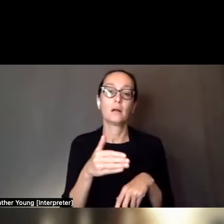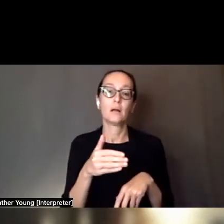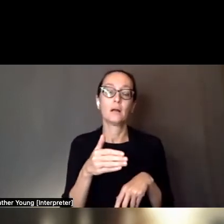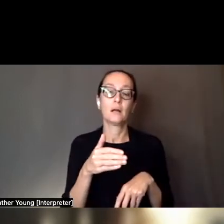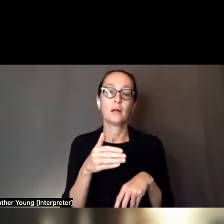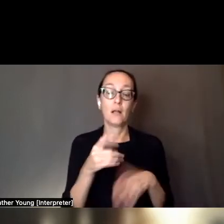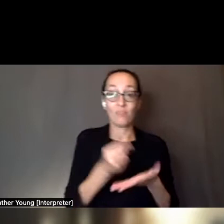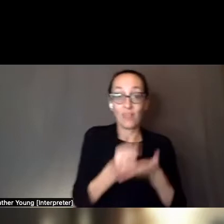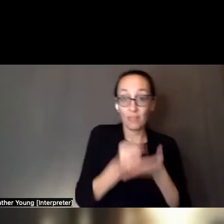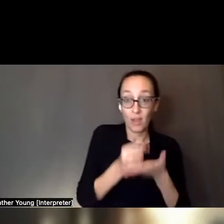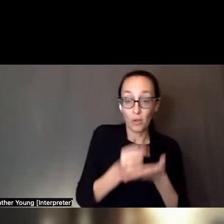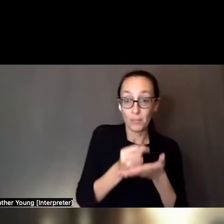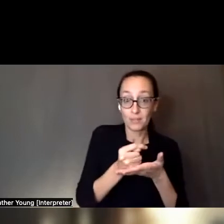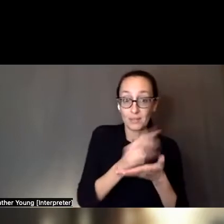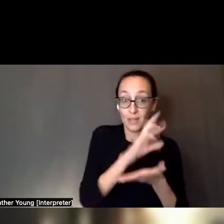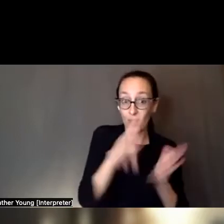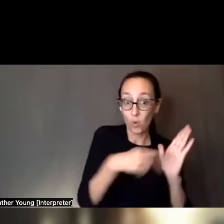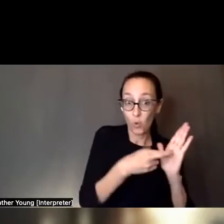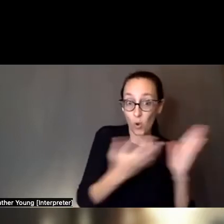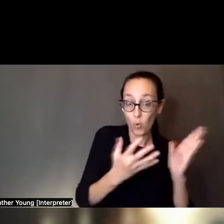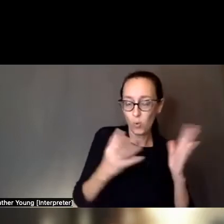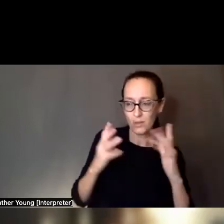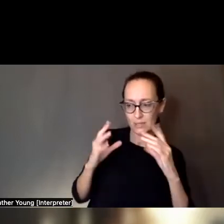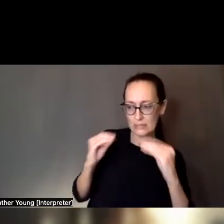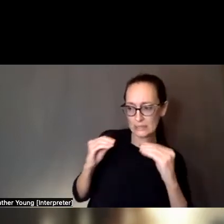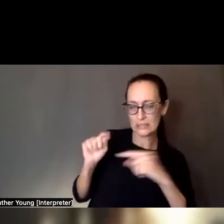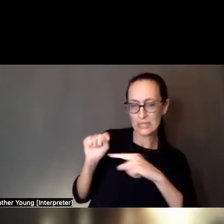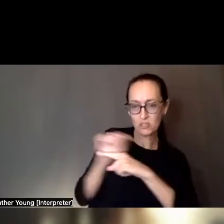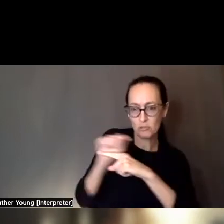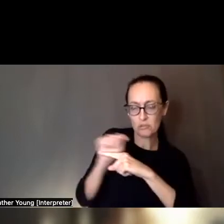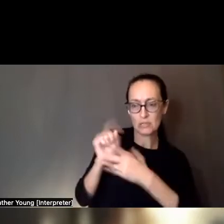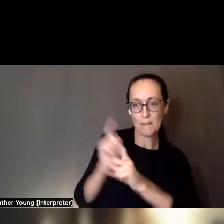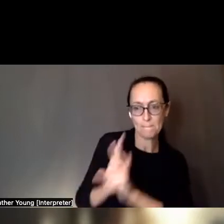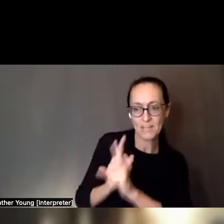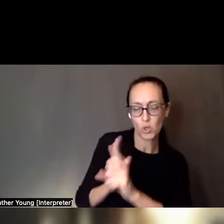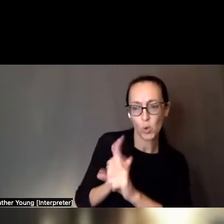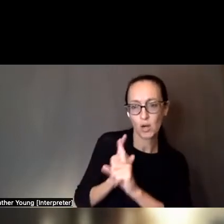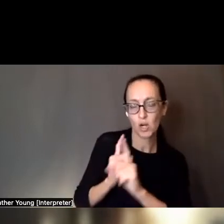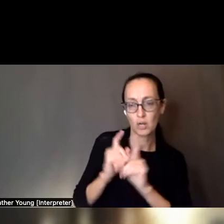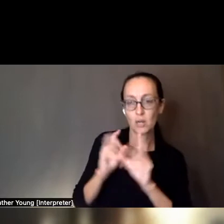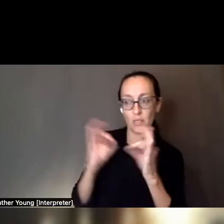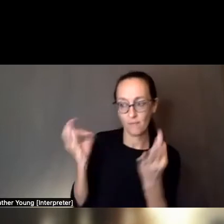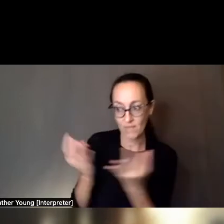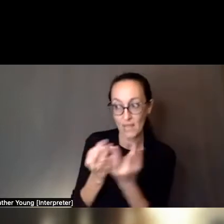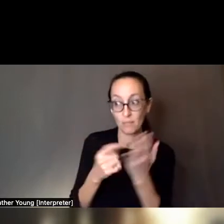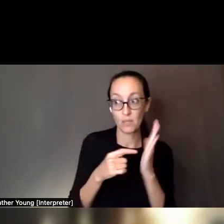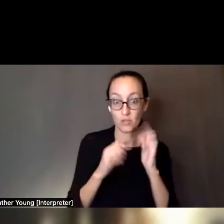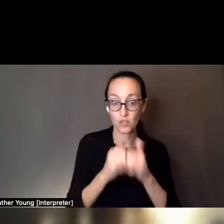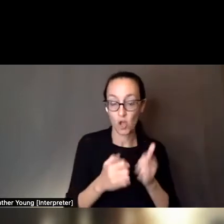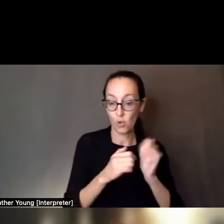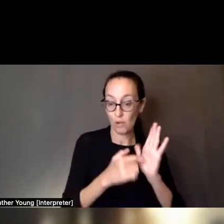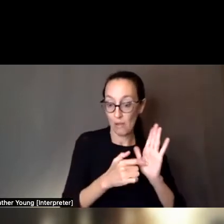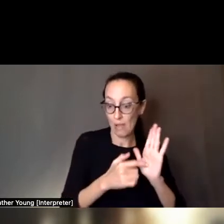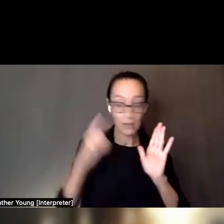the family on how to maximize listening in every aspect of the child's day. And we're